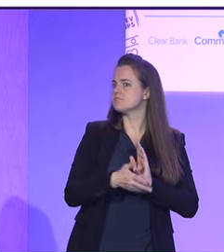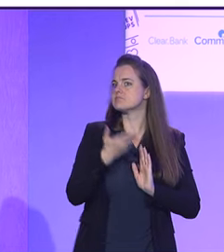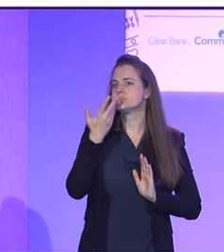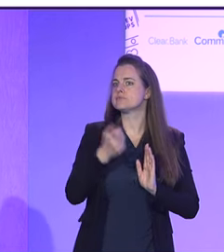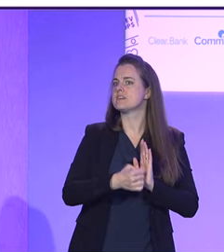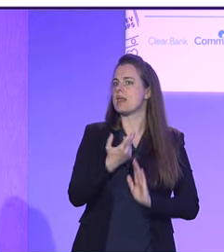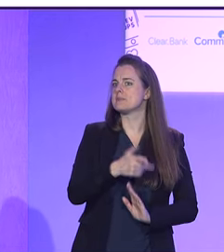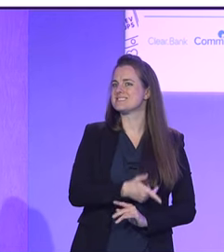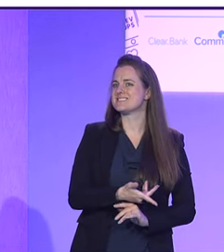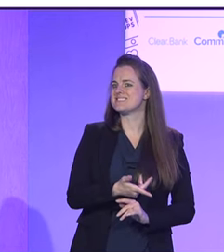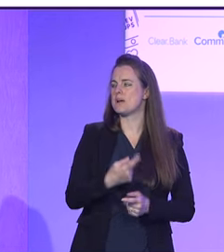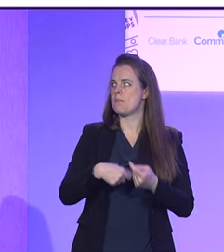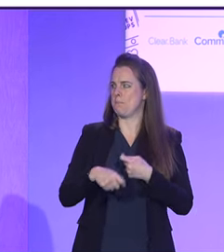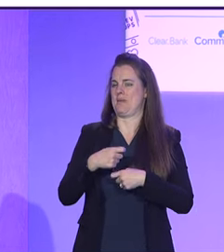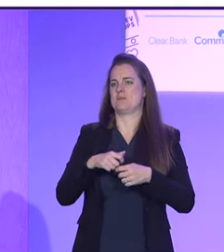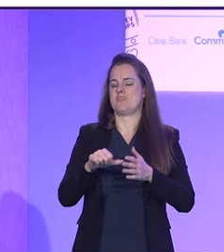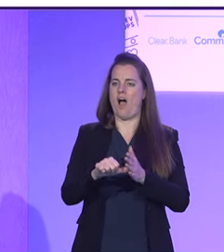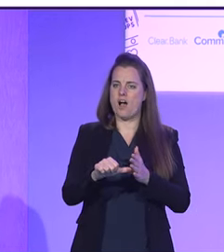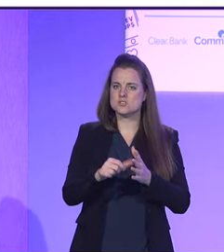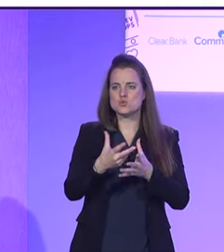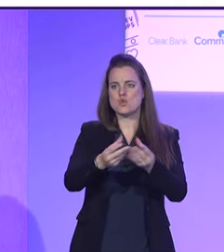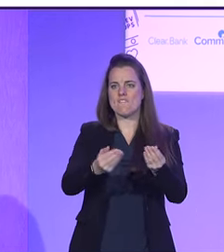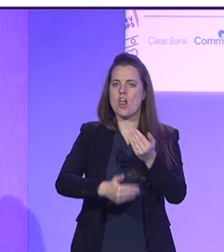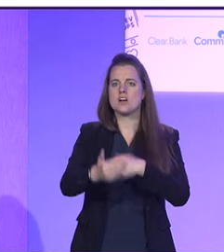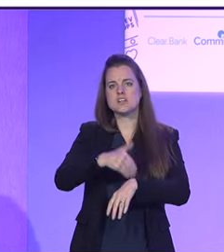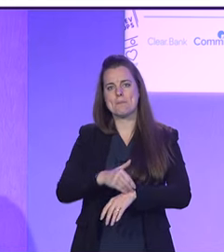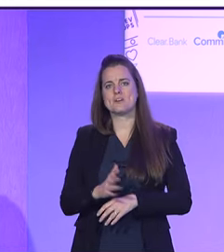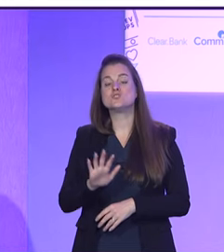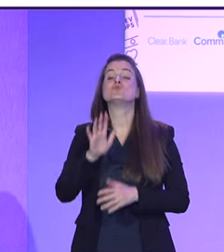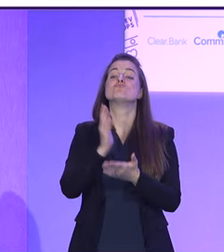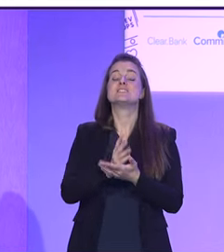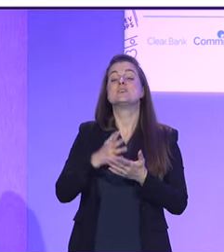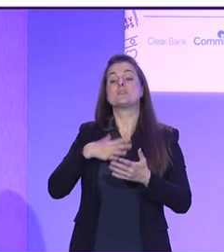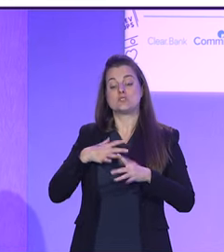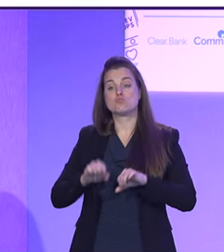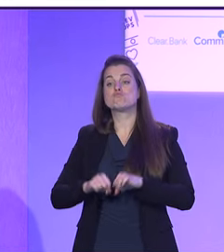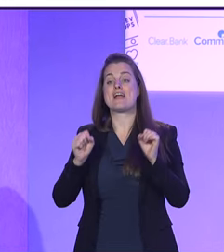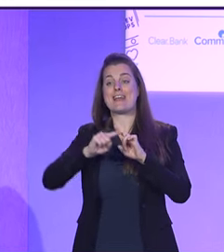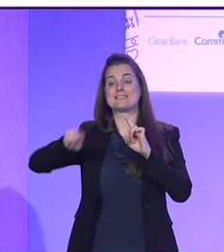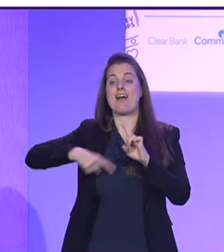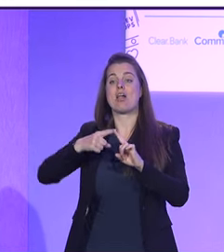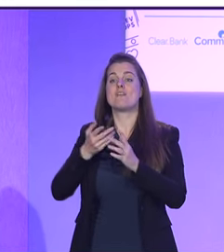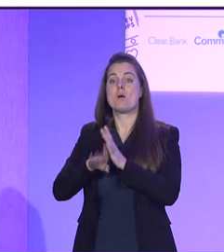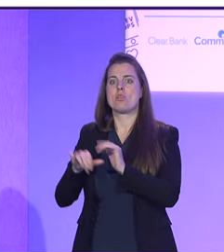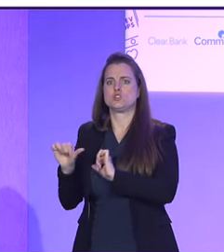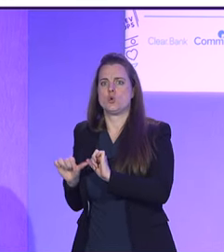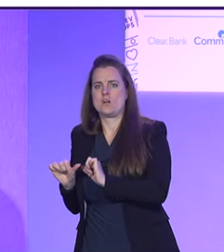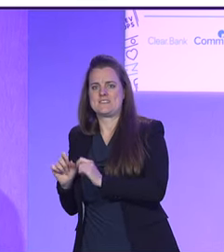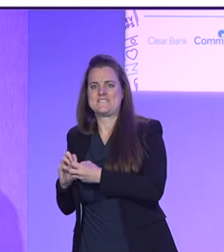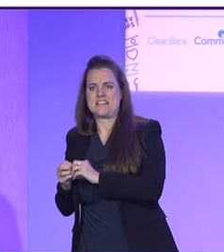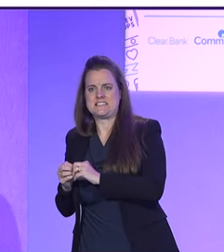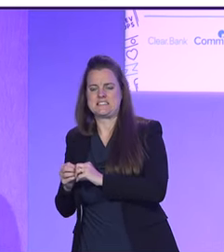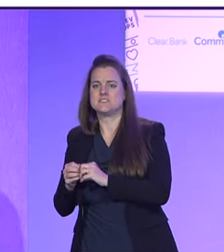just trying to break the first cause-effect relationship here between the problem symptoms and the short-term solutions. So move away from the short fix if you